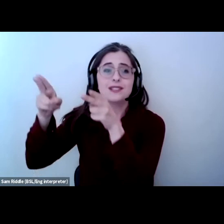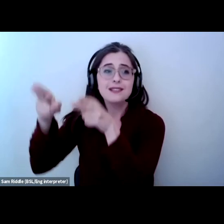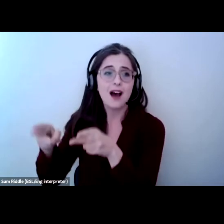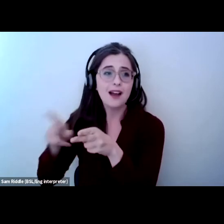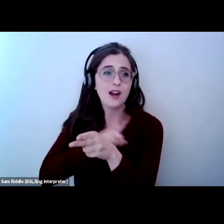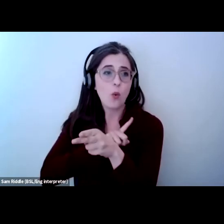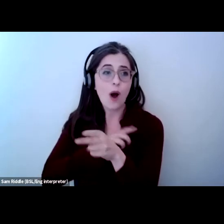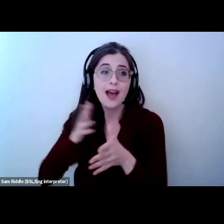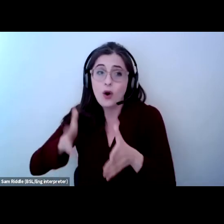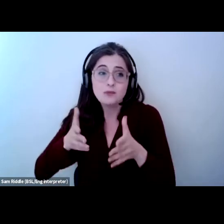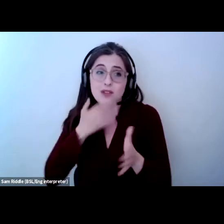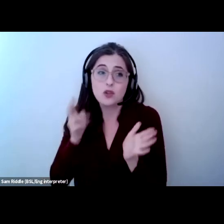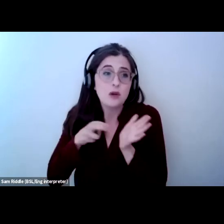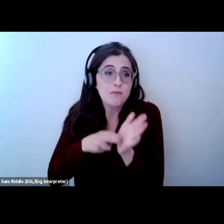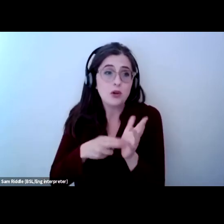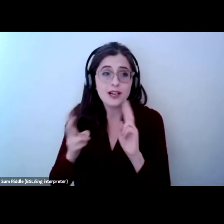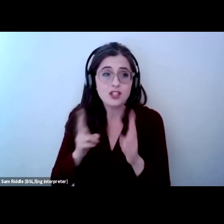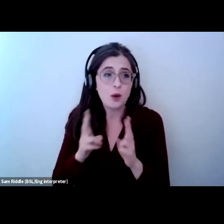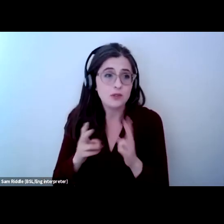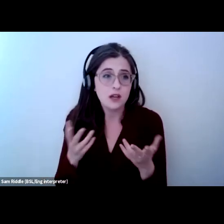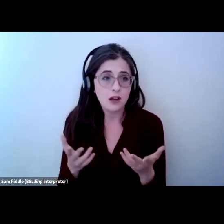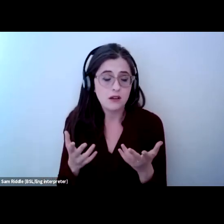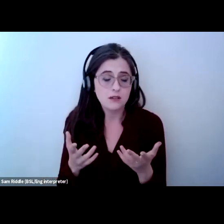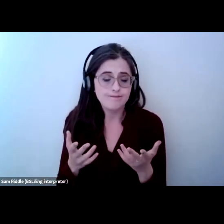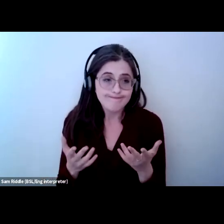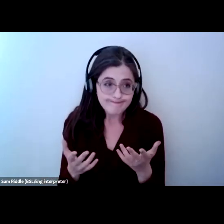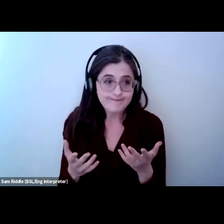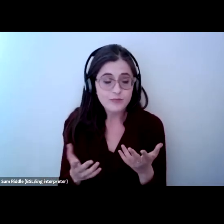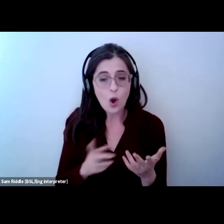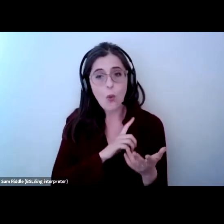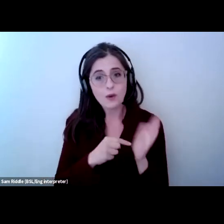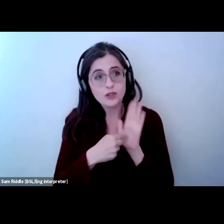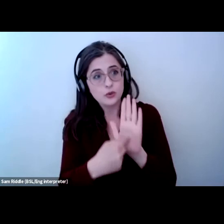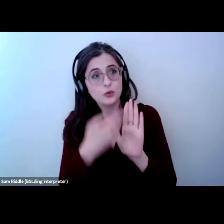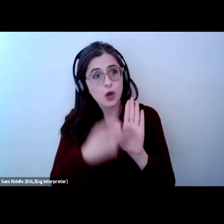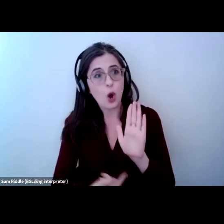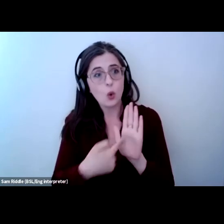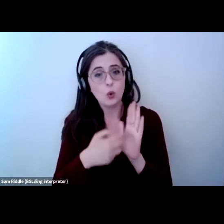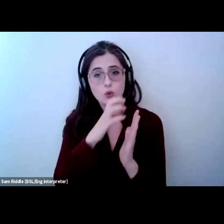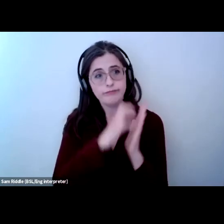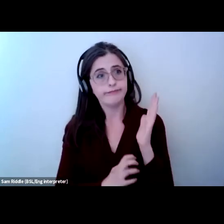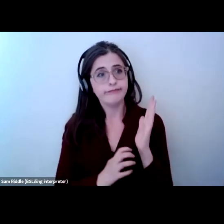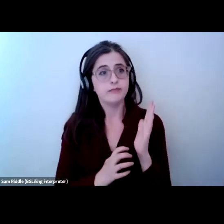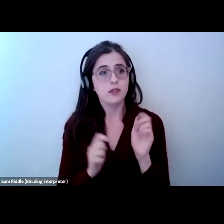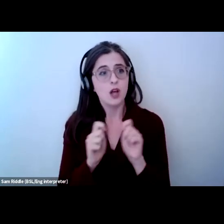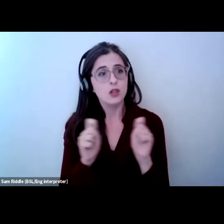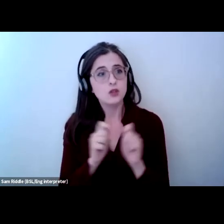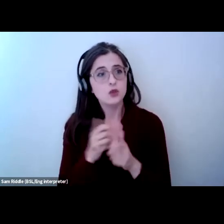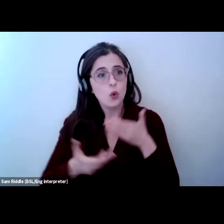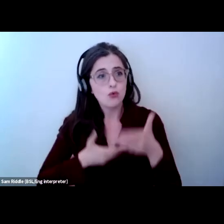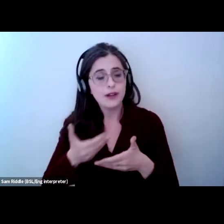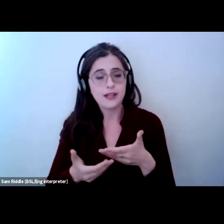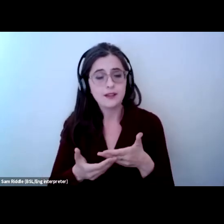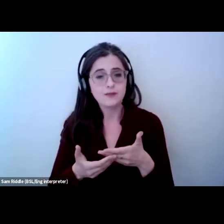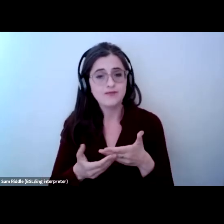sign language interpreter. And the reason I wanted to share this story is this